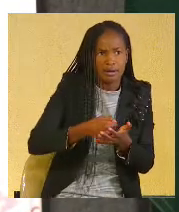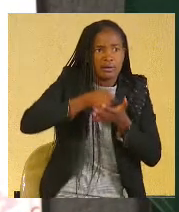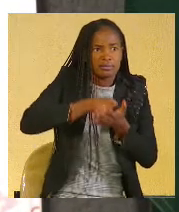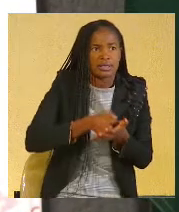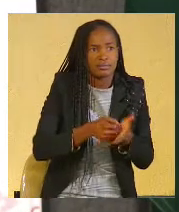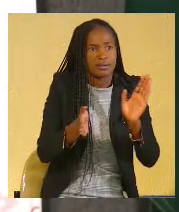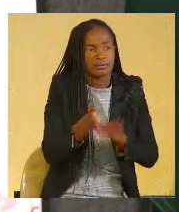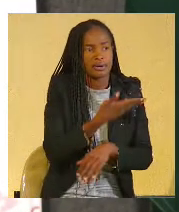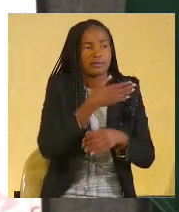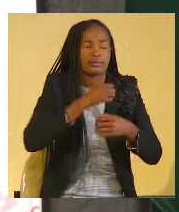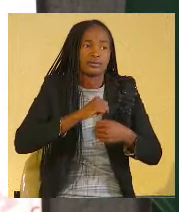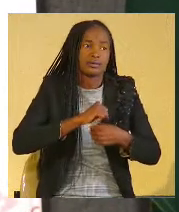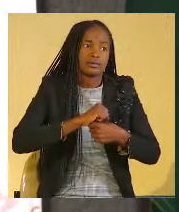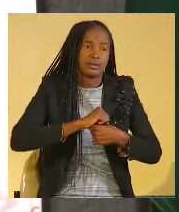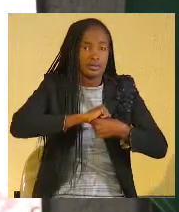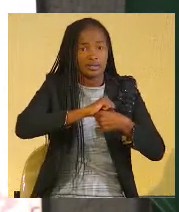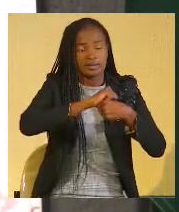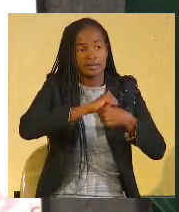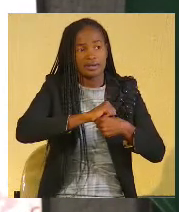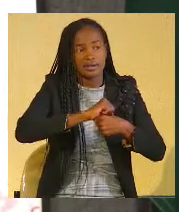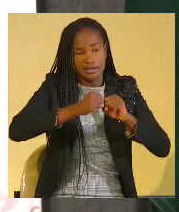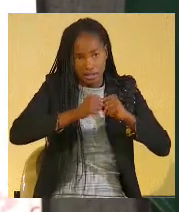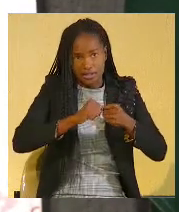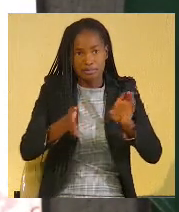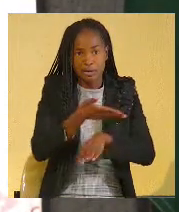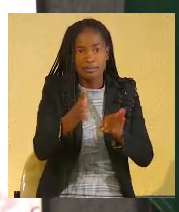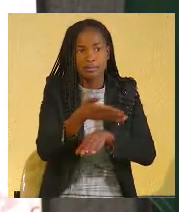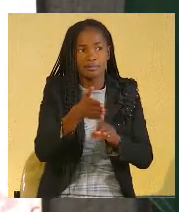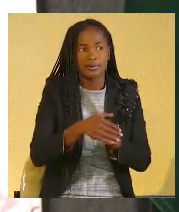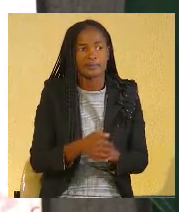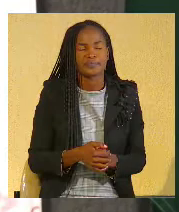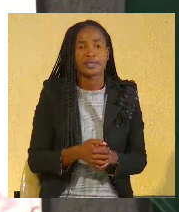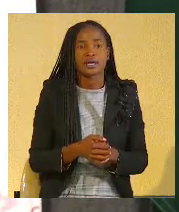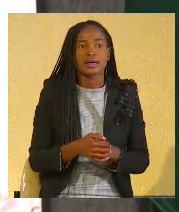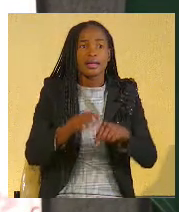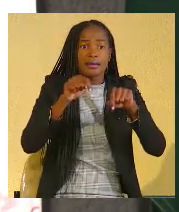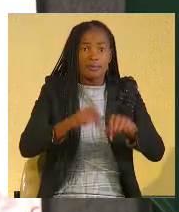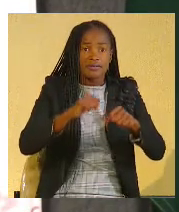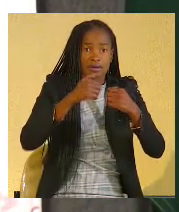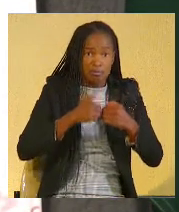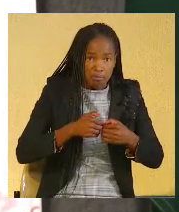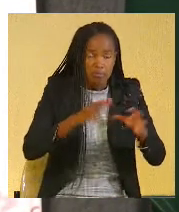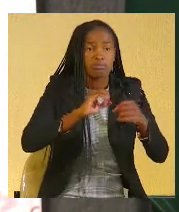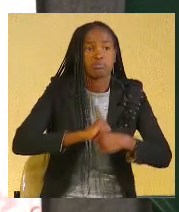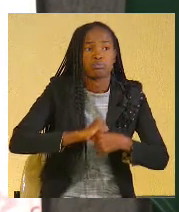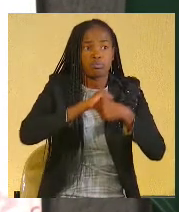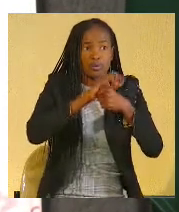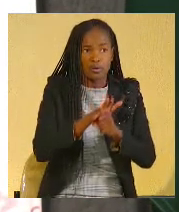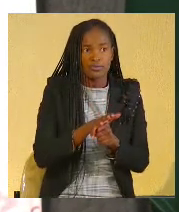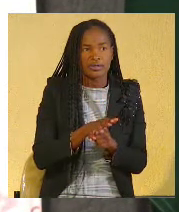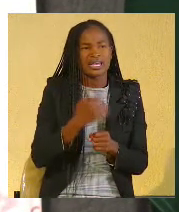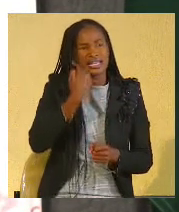also presented us with an opportunity to see exactly where we did